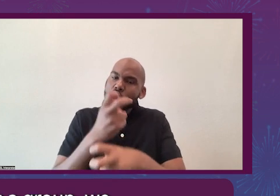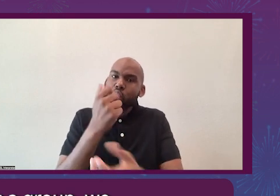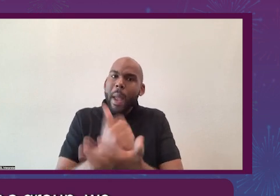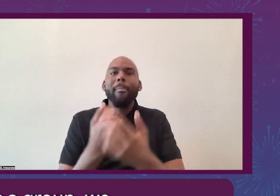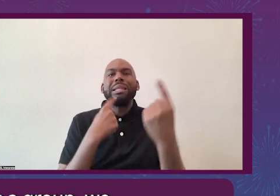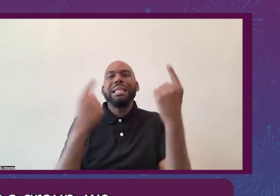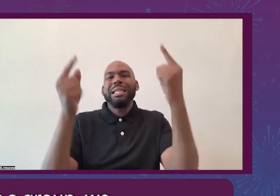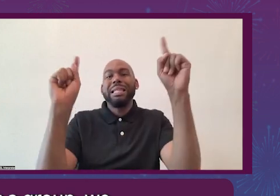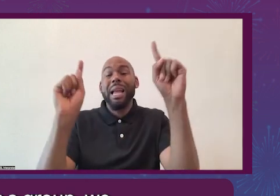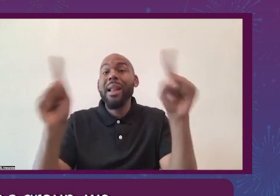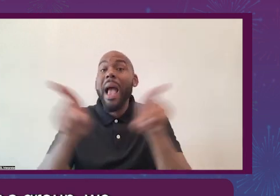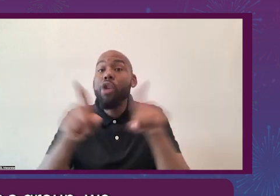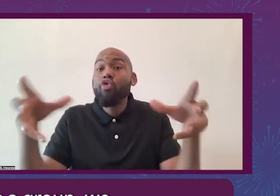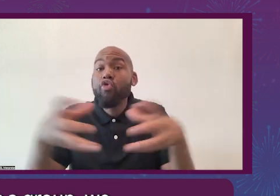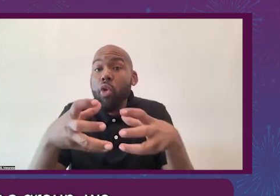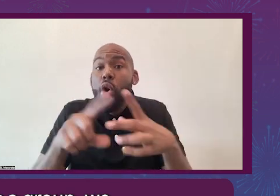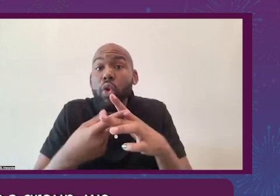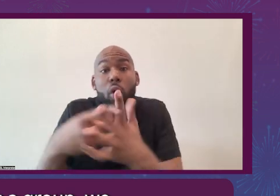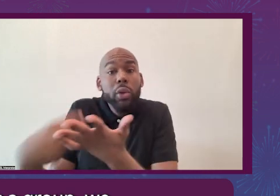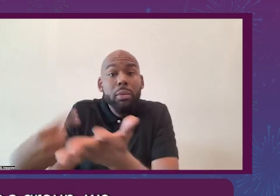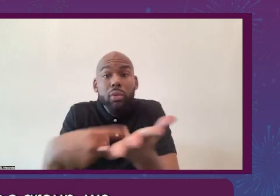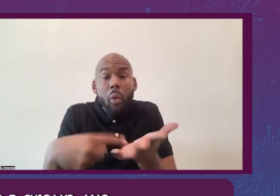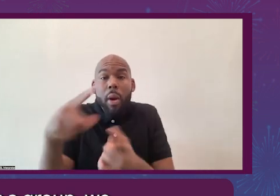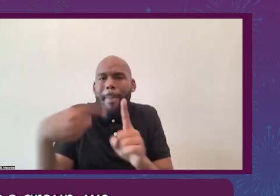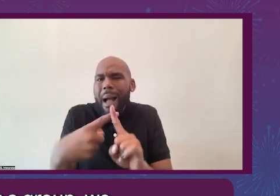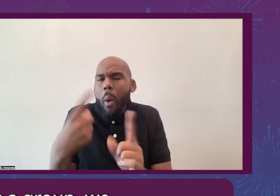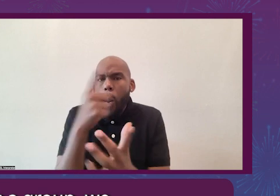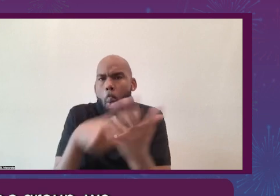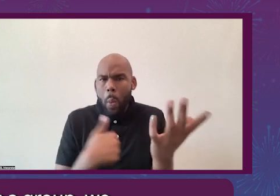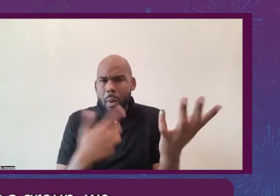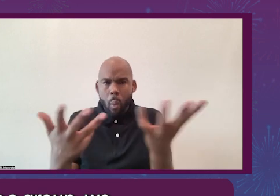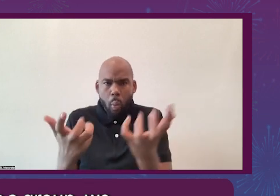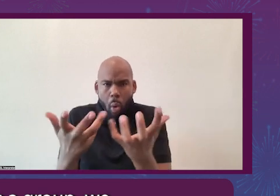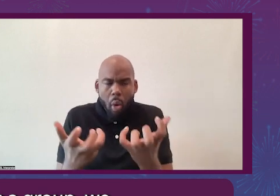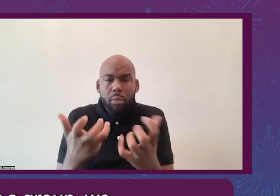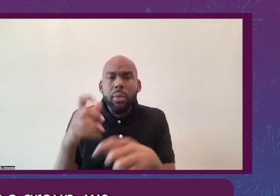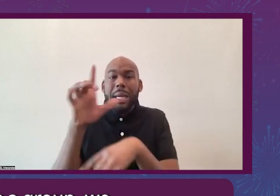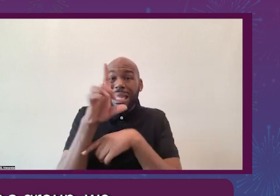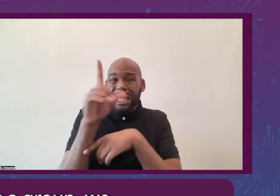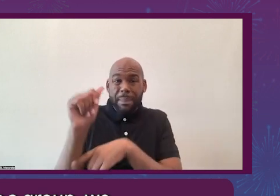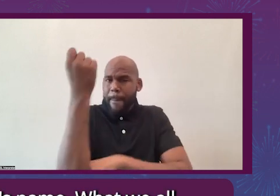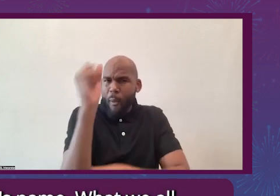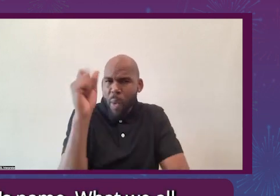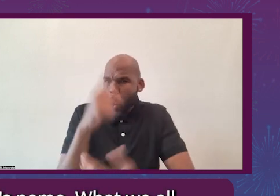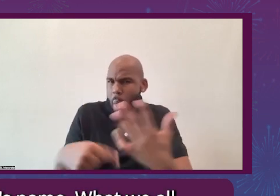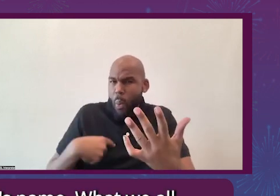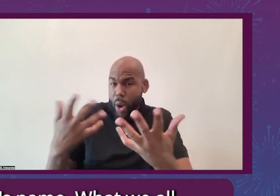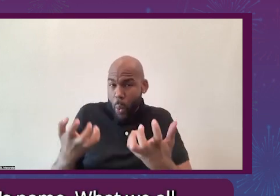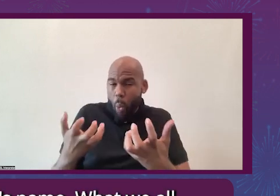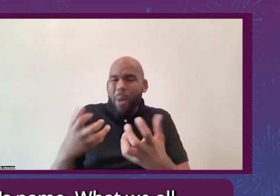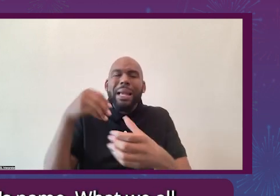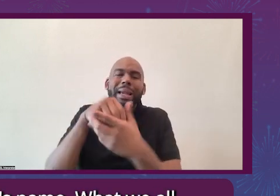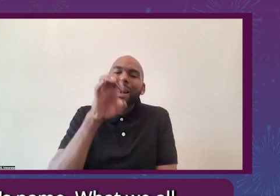we were all helping make it succeed. As a group, we started to talk about what we wanted, what the